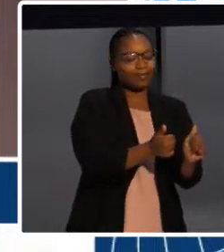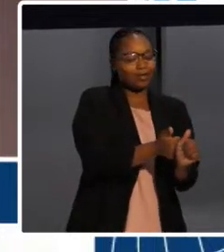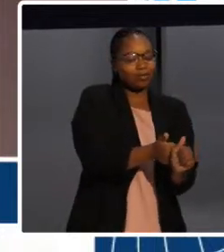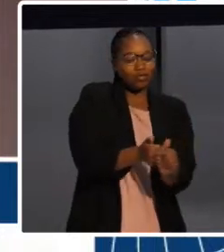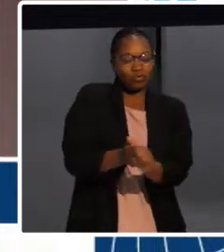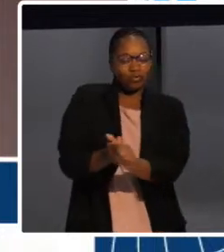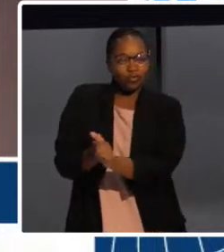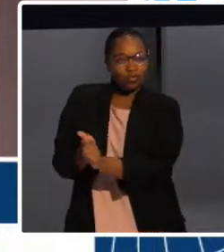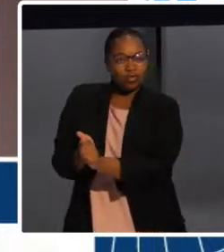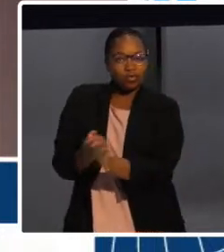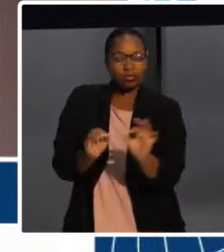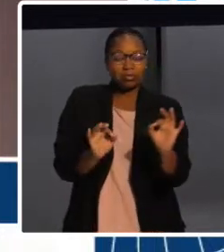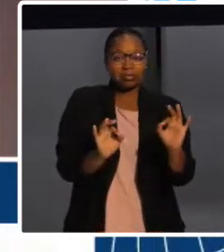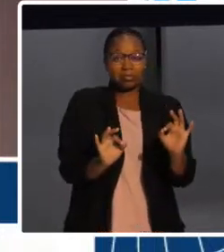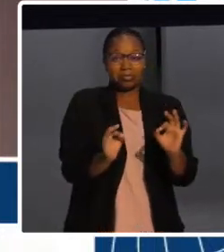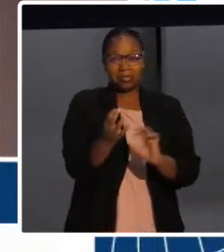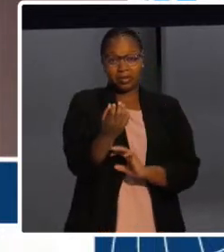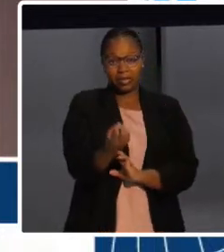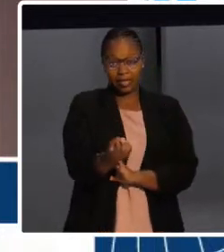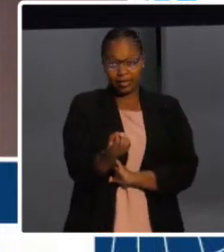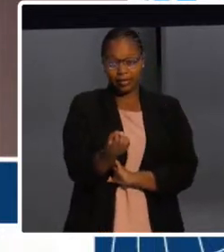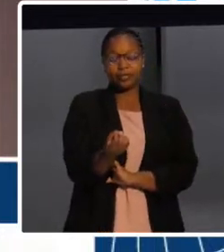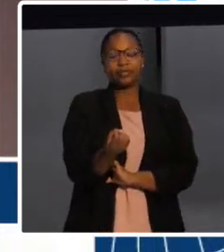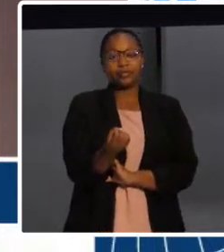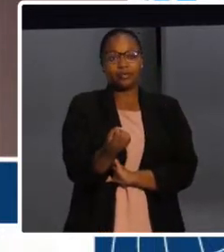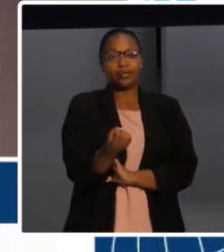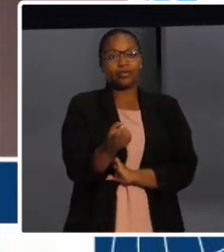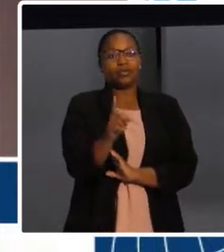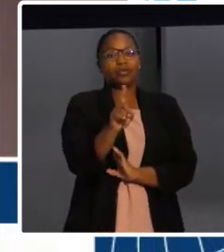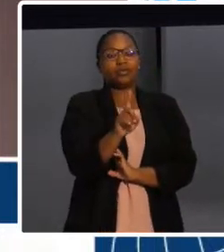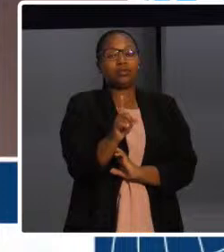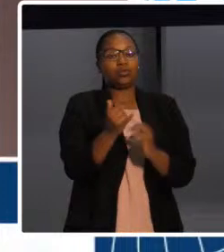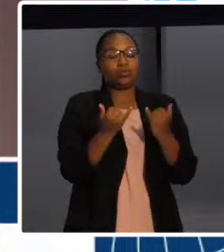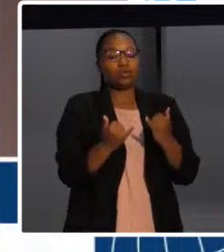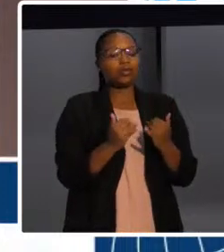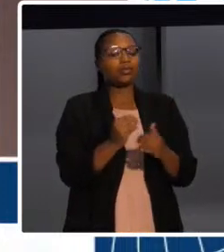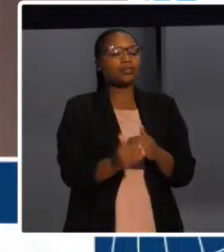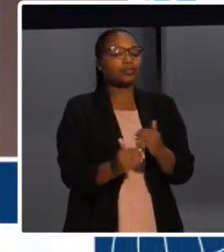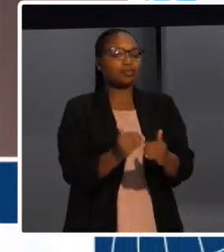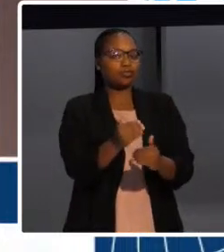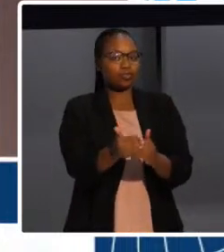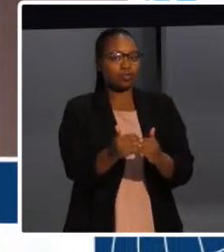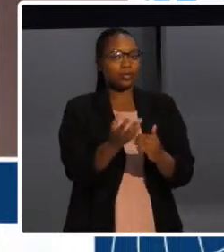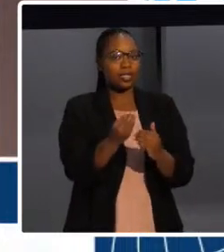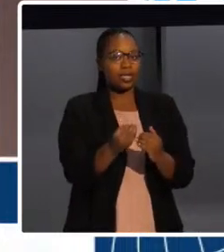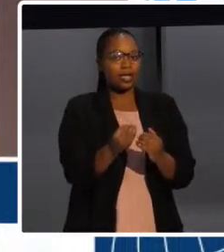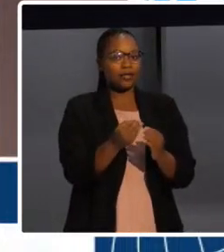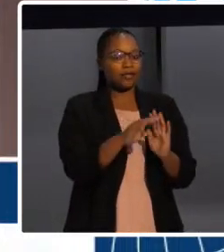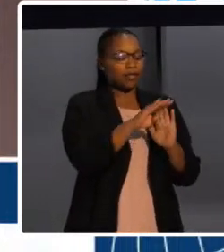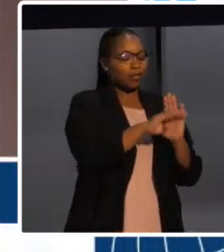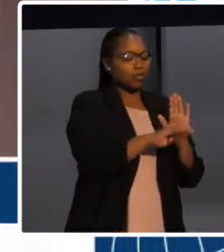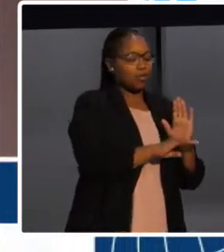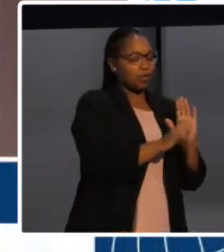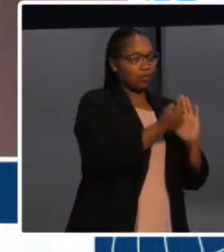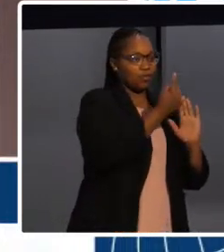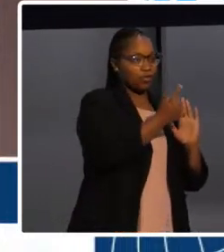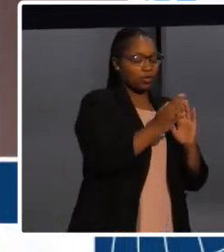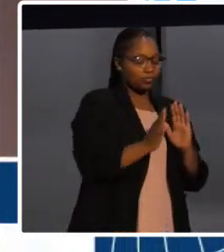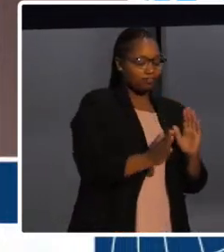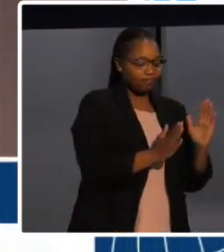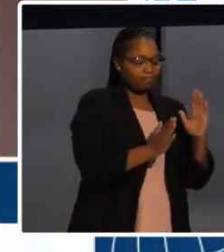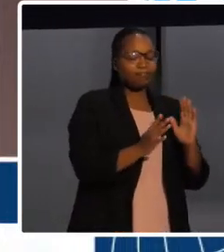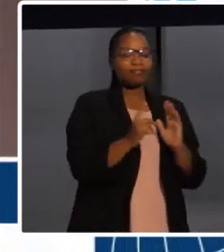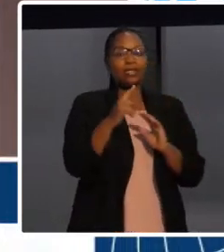structure. Today's proceedings are divided into 2. During the first part